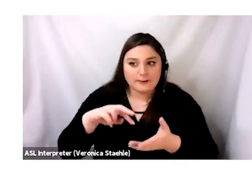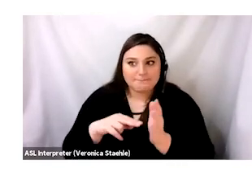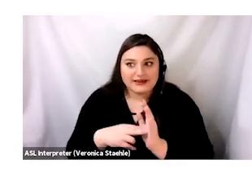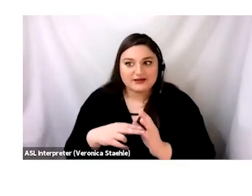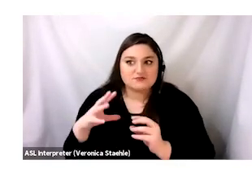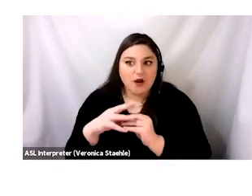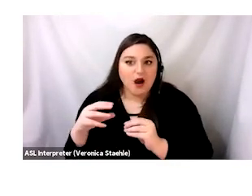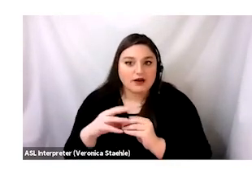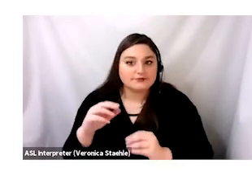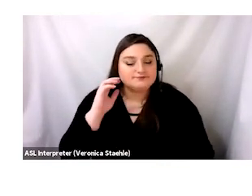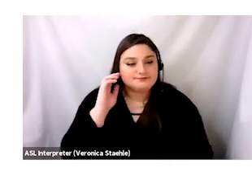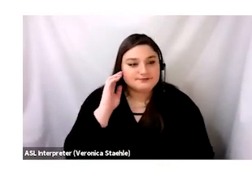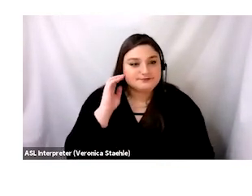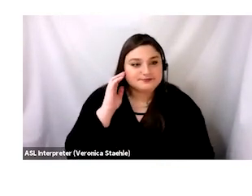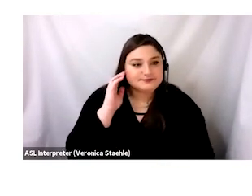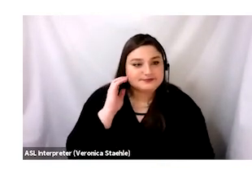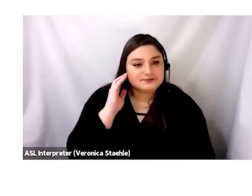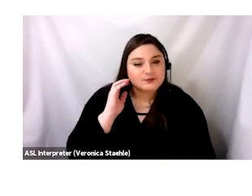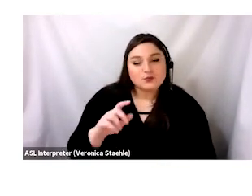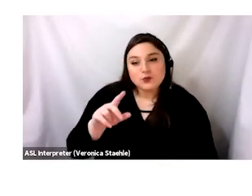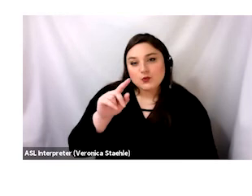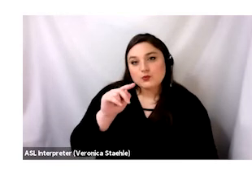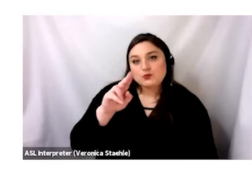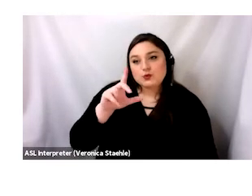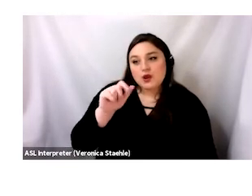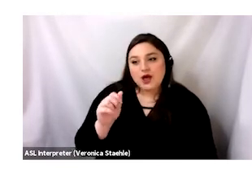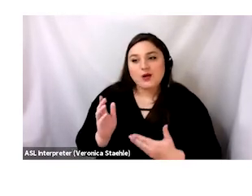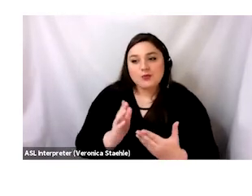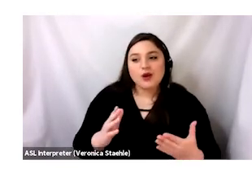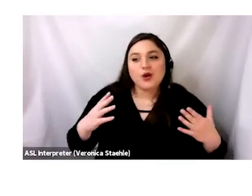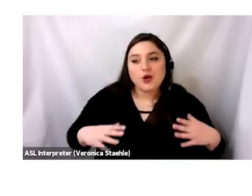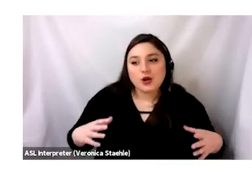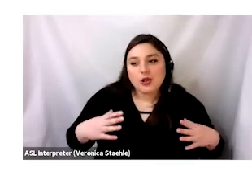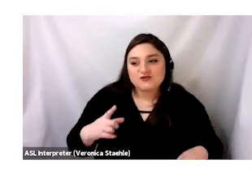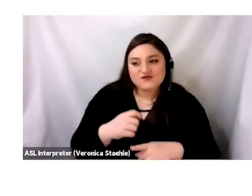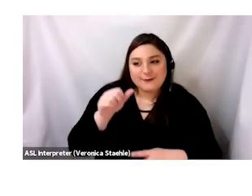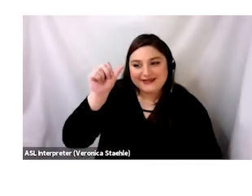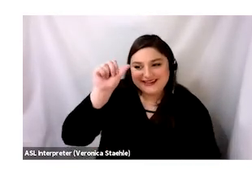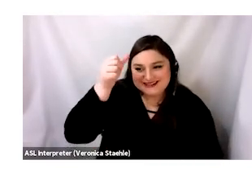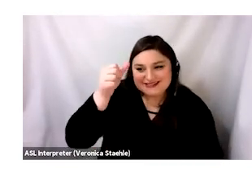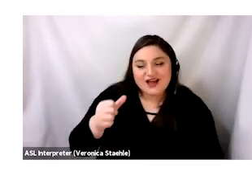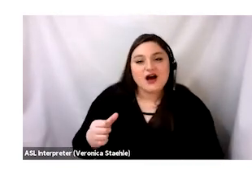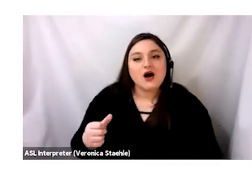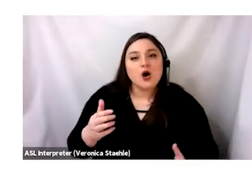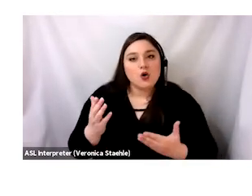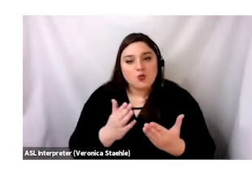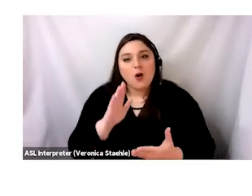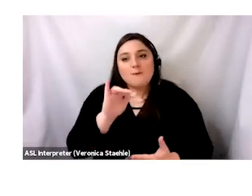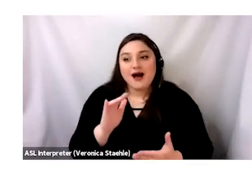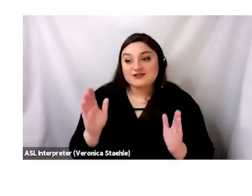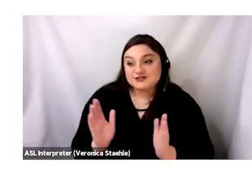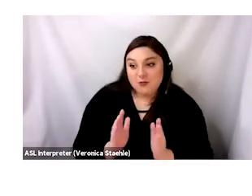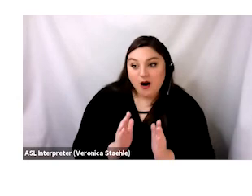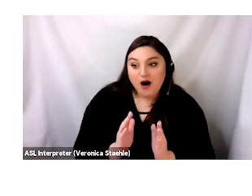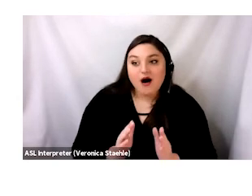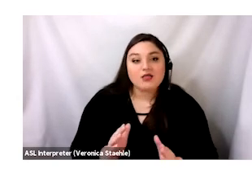Tula brings to you garments from Indian cottons originally grown by smallholder, rain-fed farmers, with